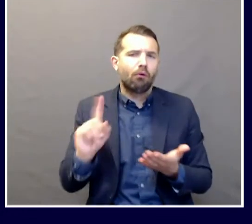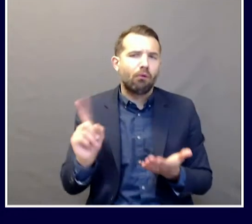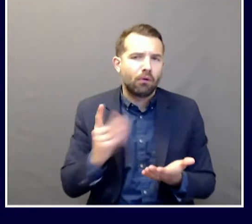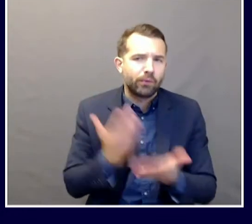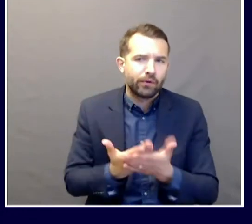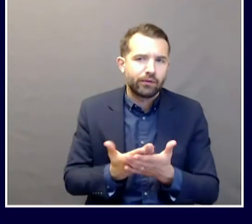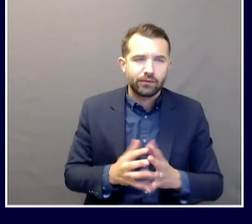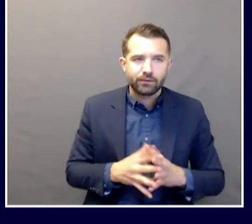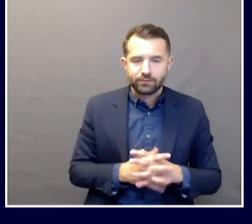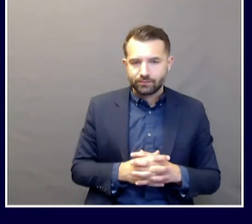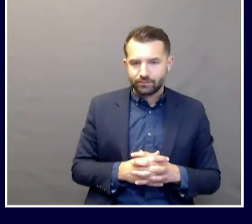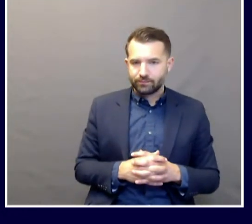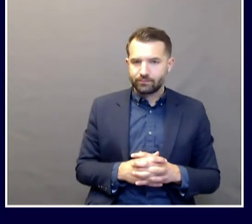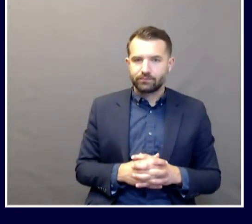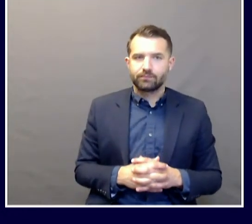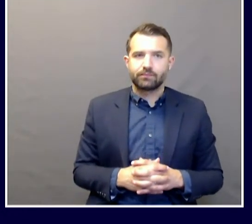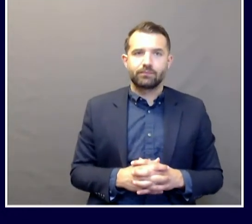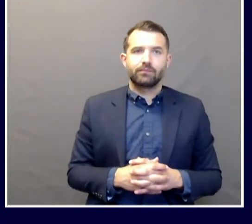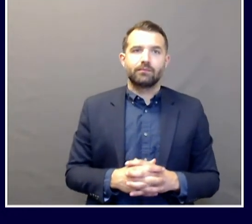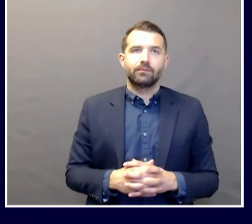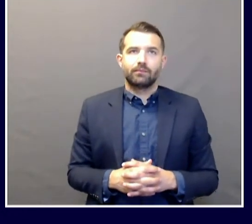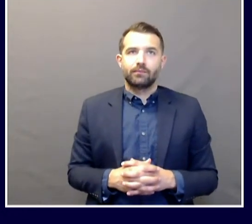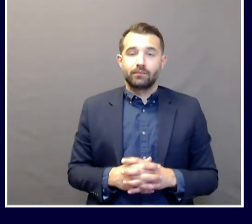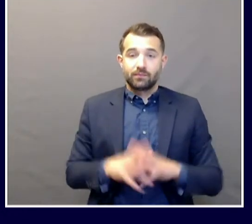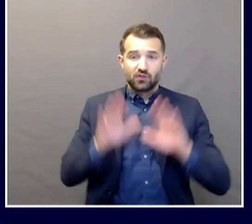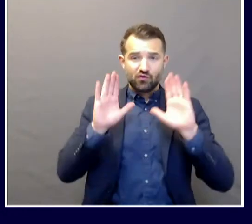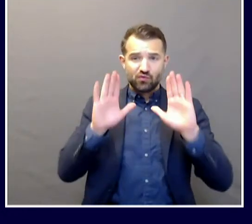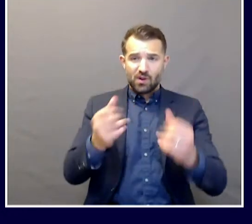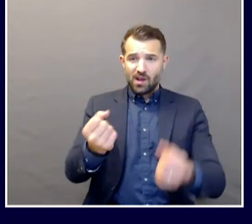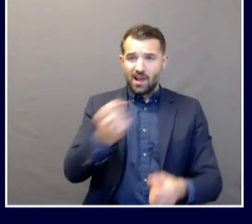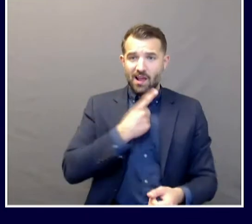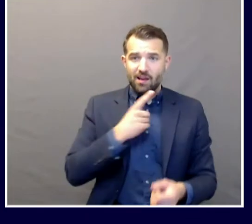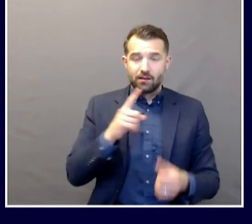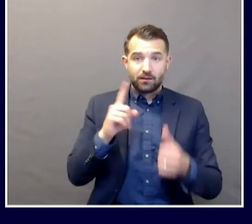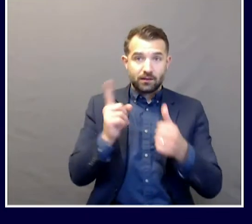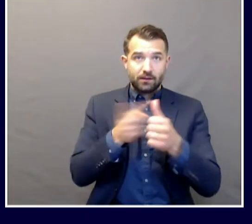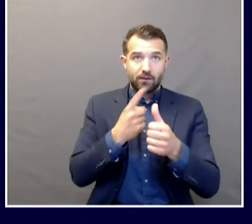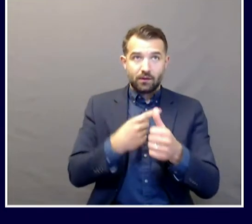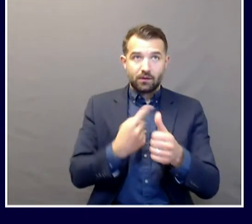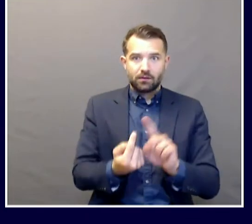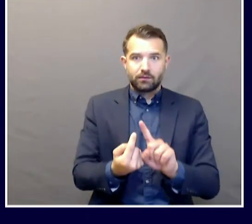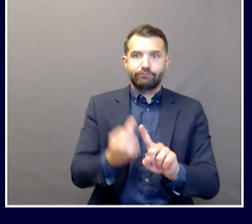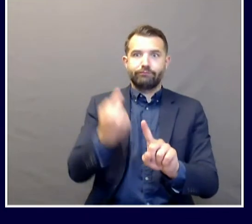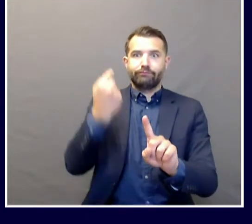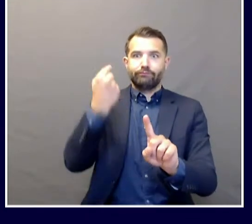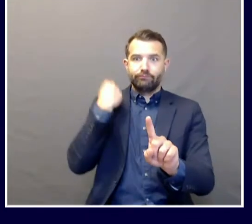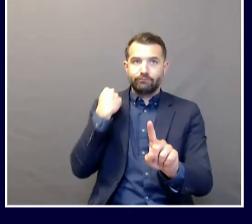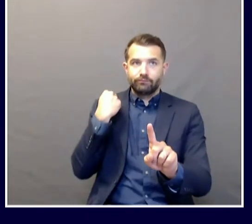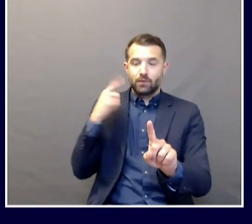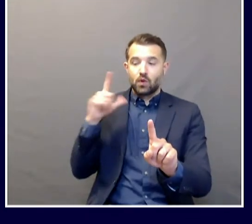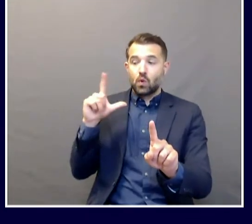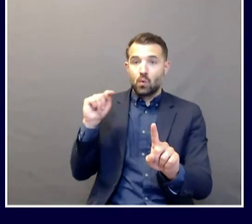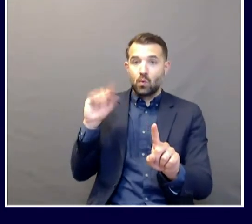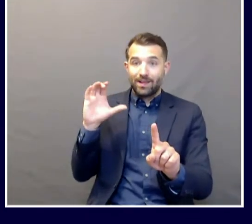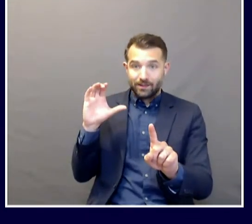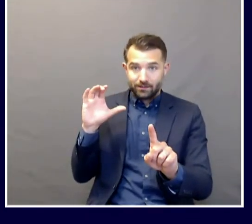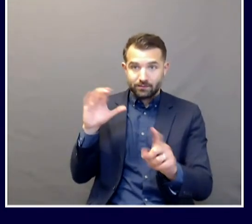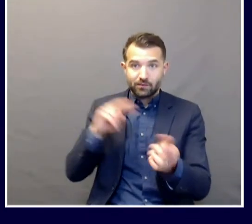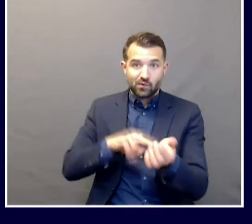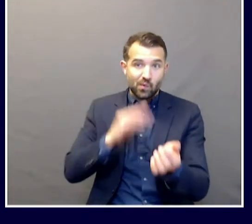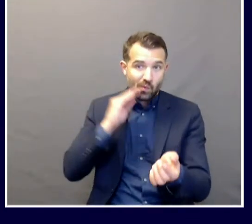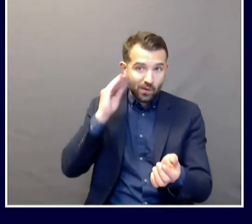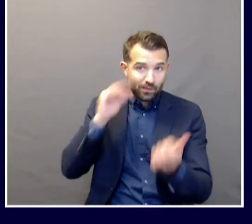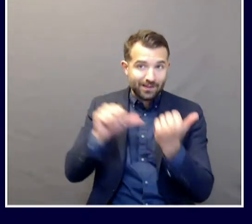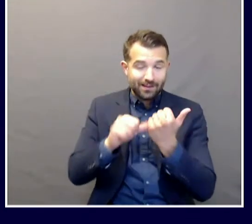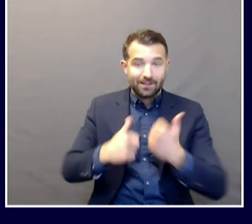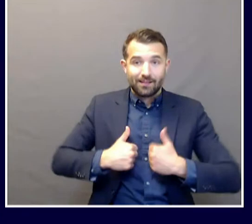care facilities as well. One really important note there is some recent data that were published yesterday by the US